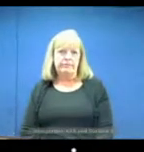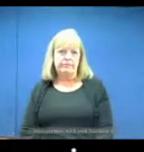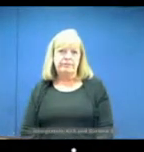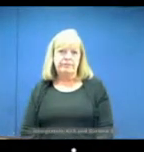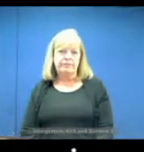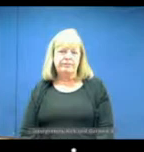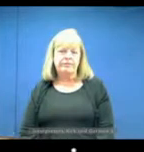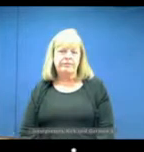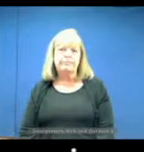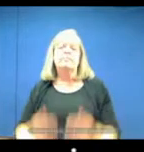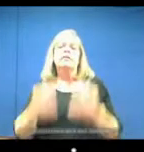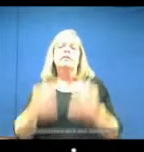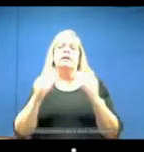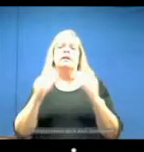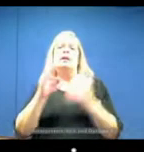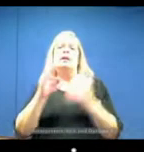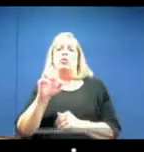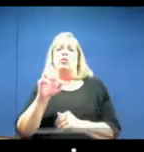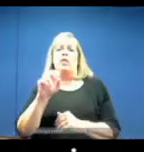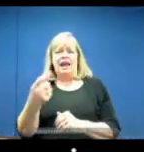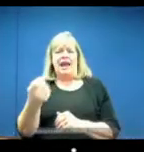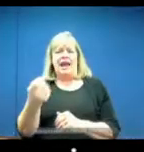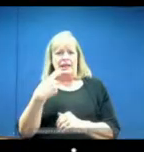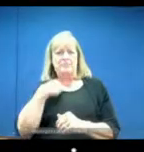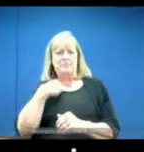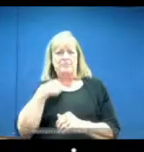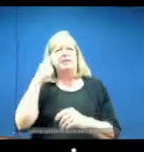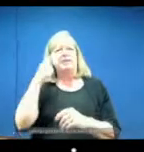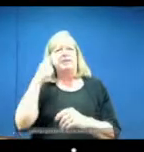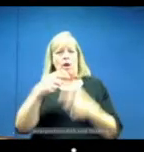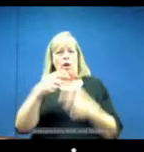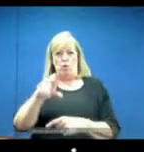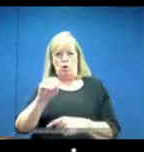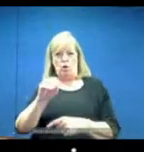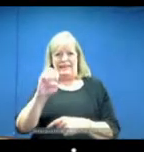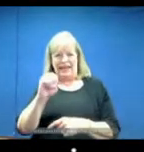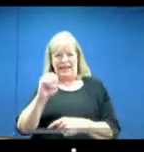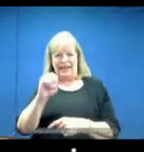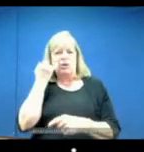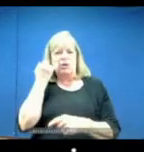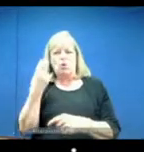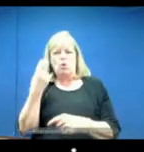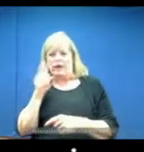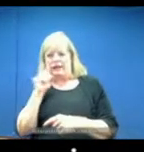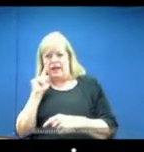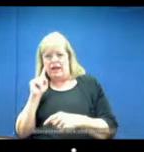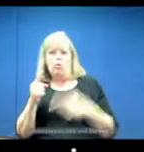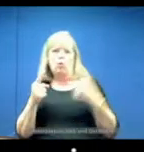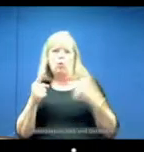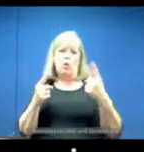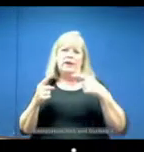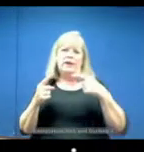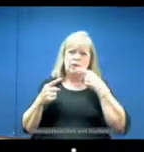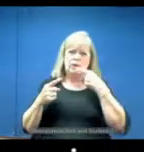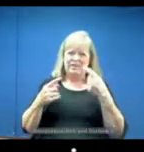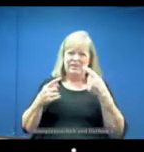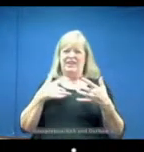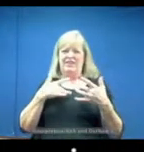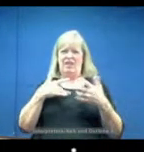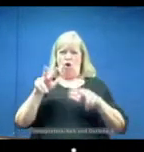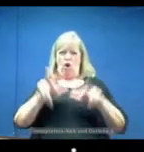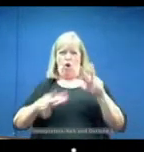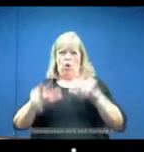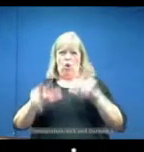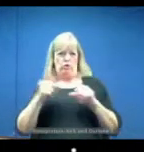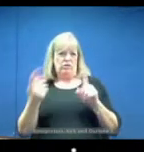Okay. Brenda asked, thinking about pro se parties, one deaf and one hearing, would it be awkward? It would be awkward to walk up to a hearing person